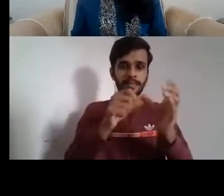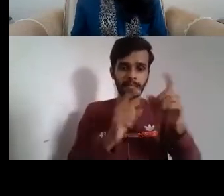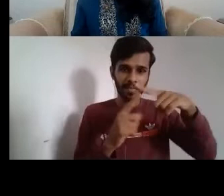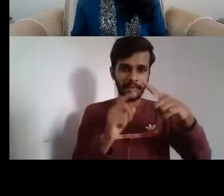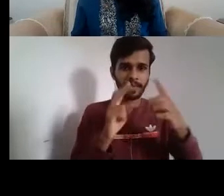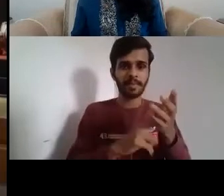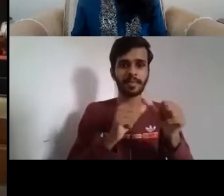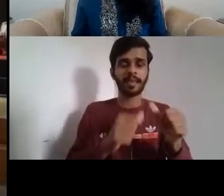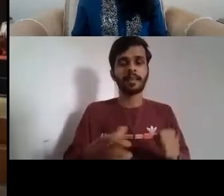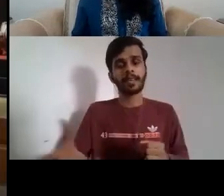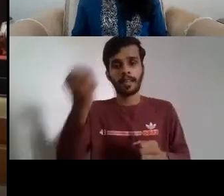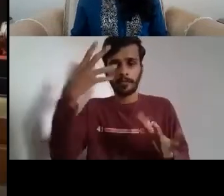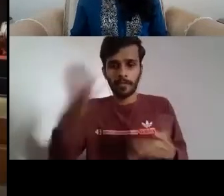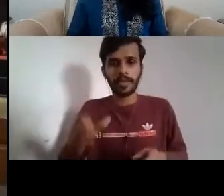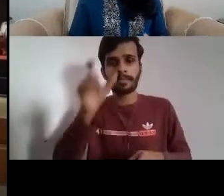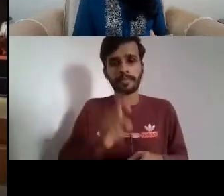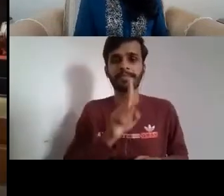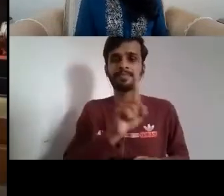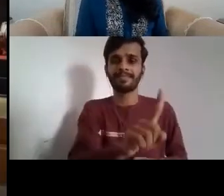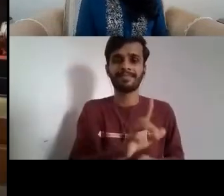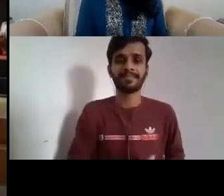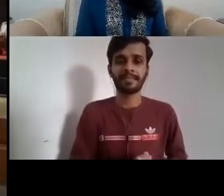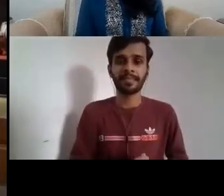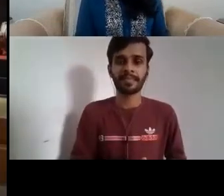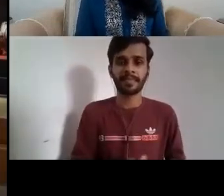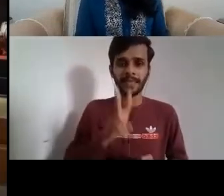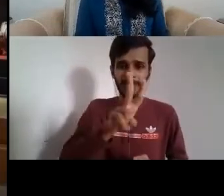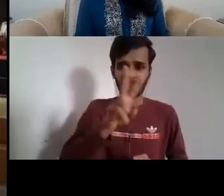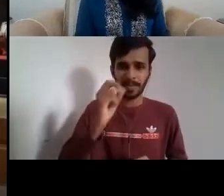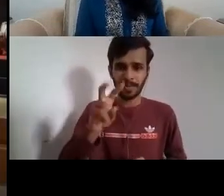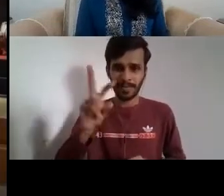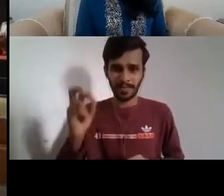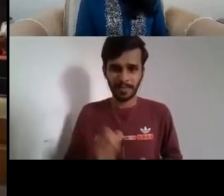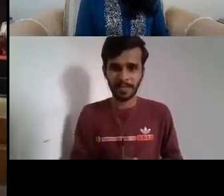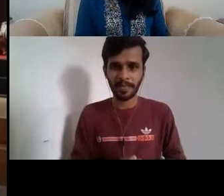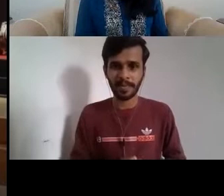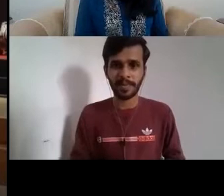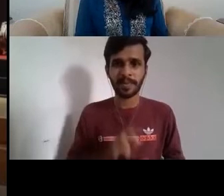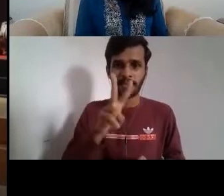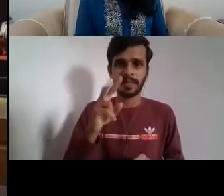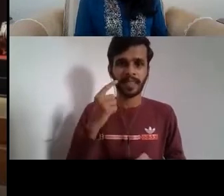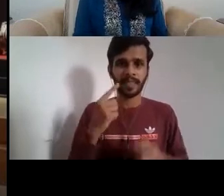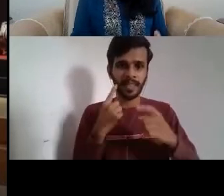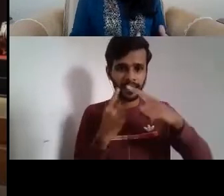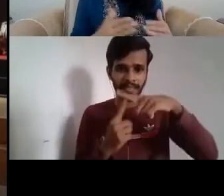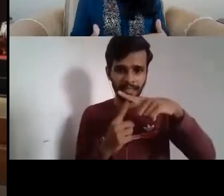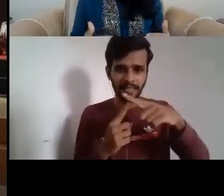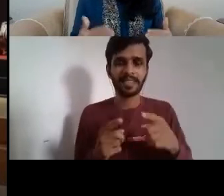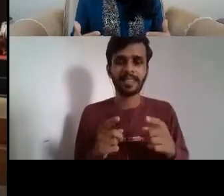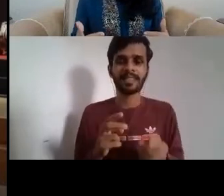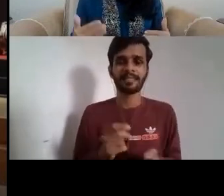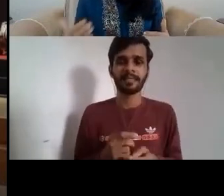In 2020, his centennial year, we at IME put an exhibition up to